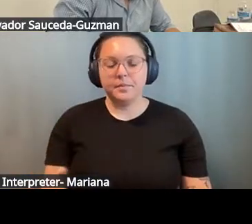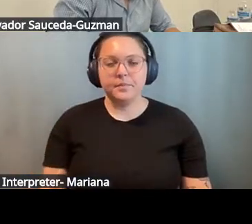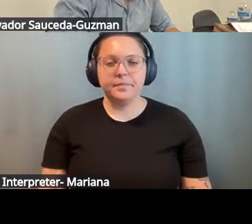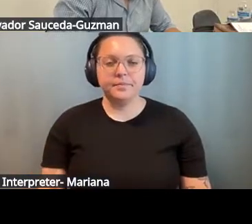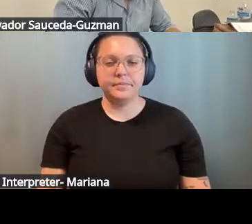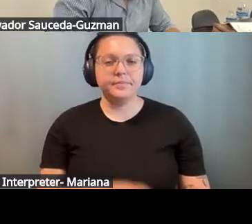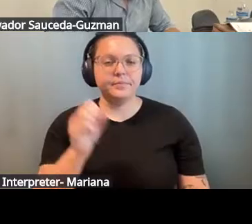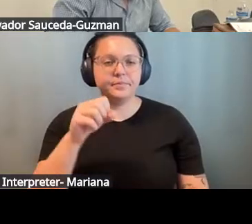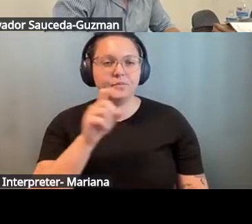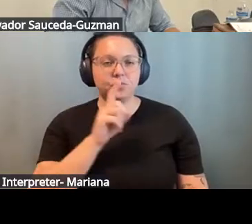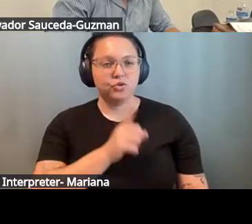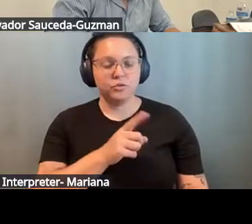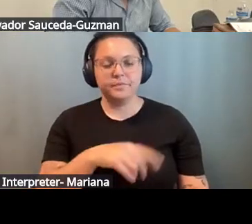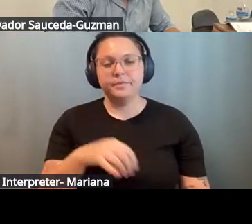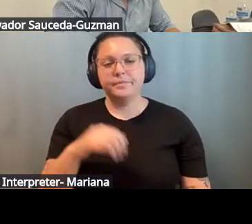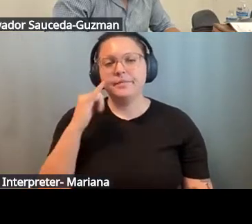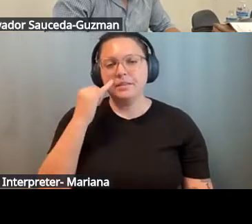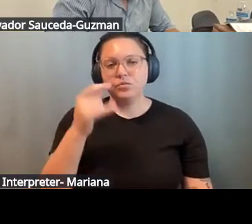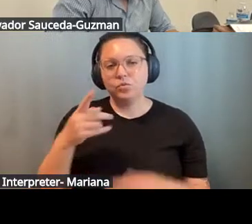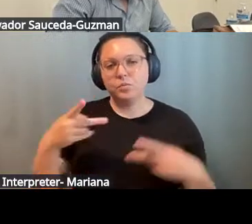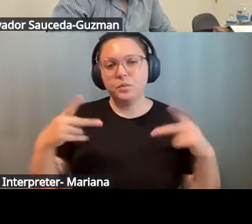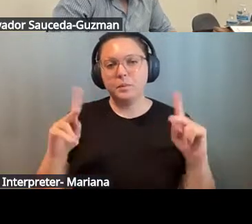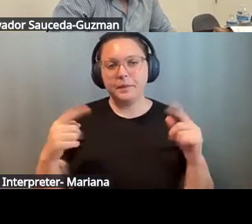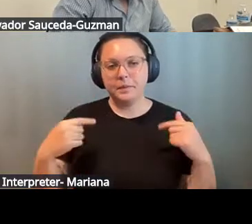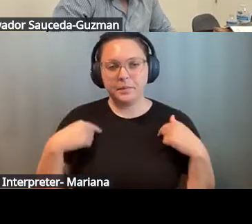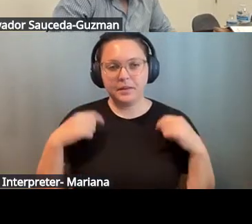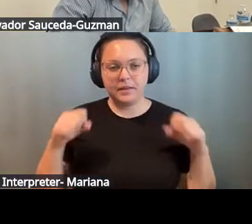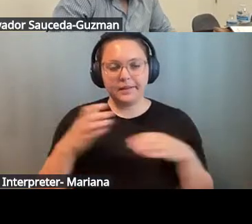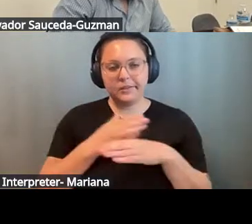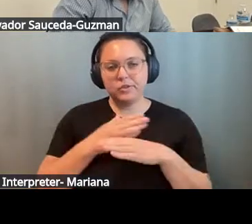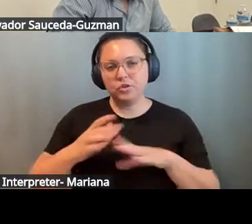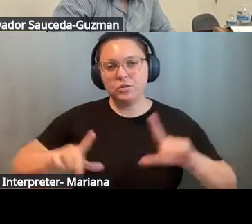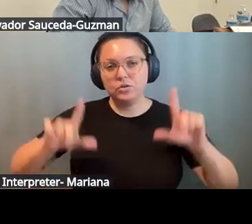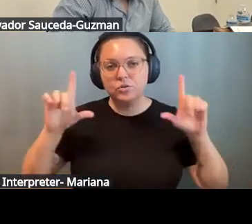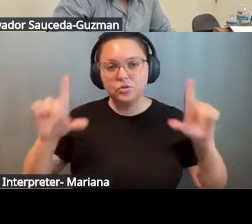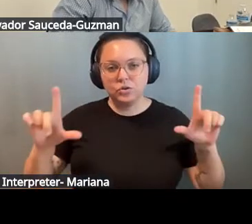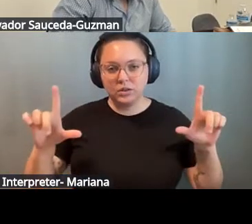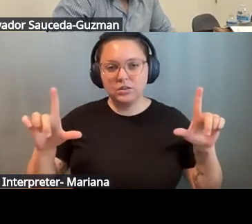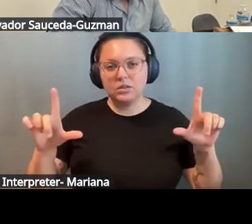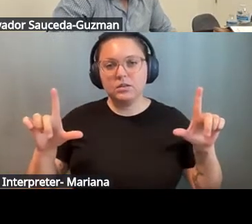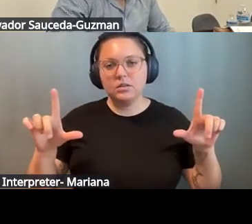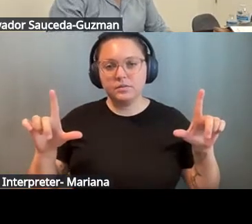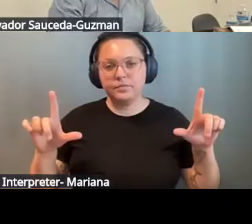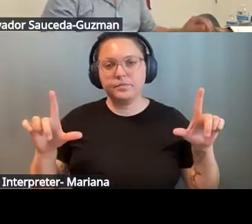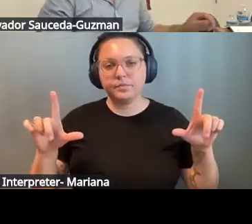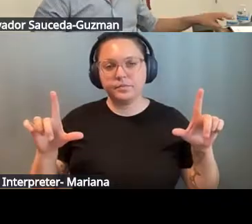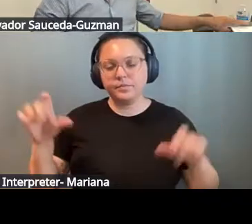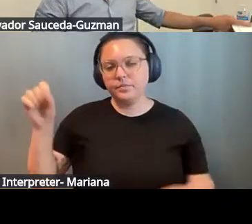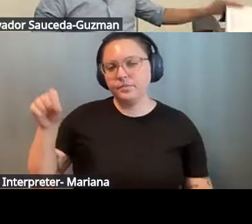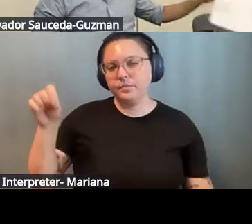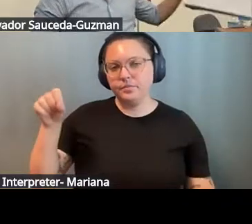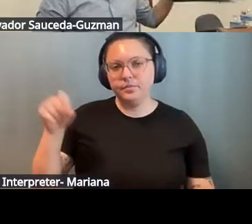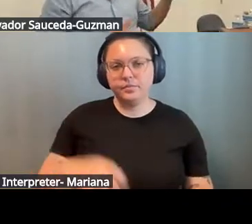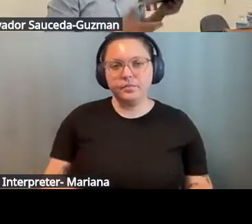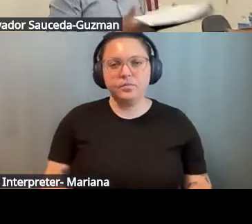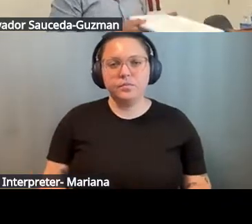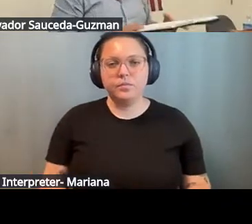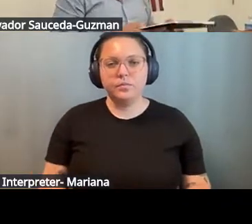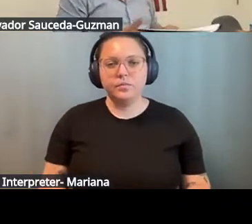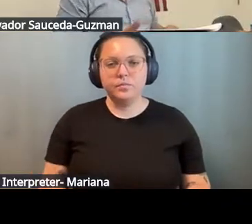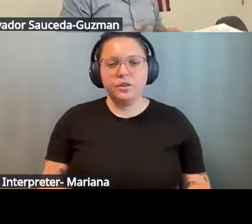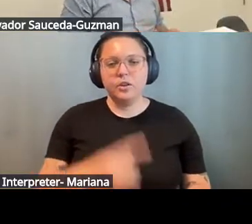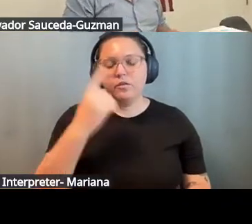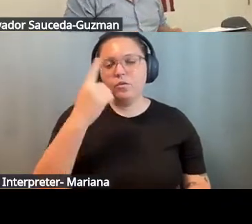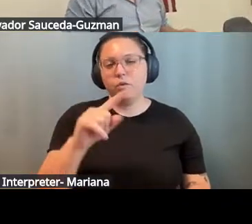Sure. So if you'll permit me, I'm gonna share my screen on Yes. the